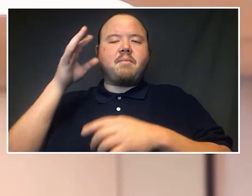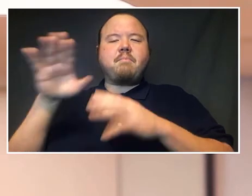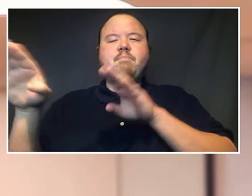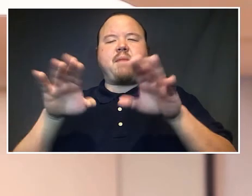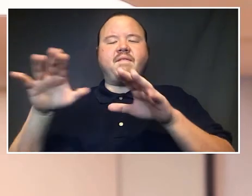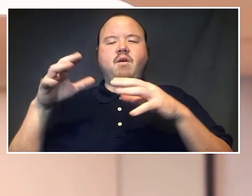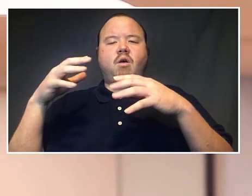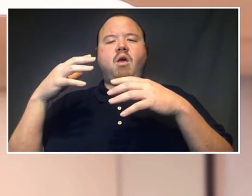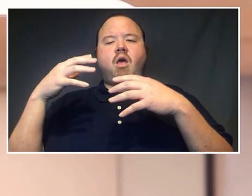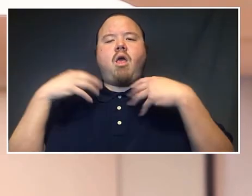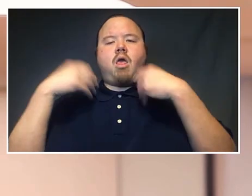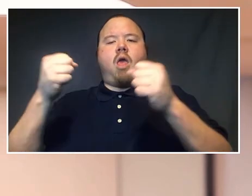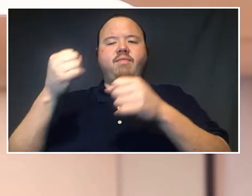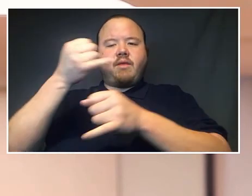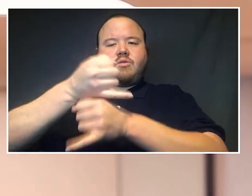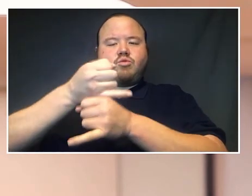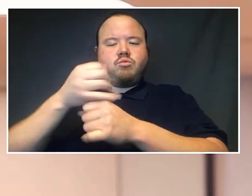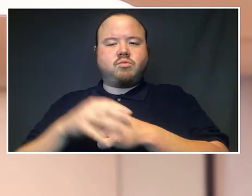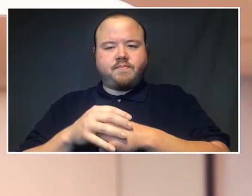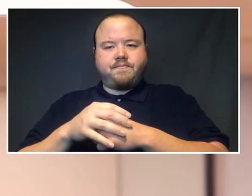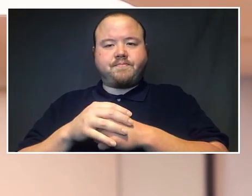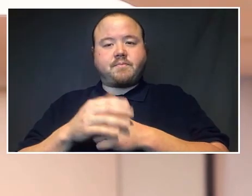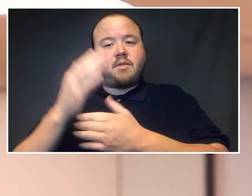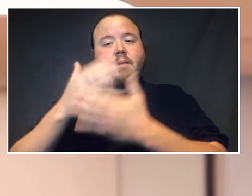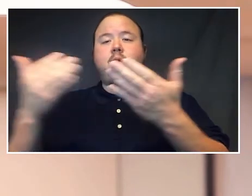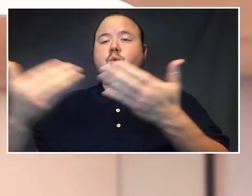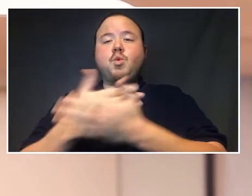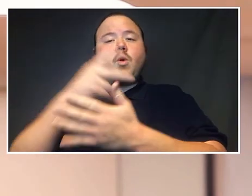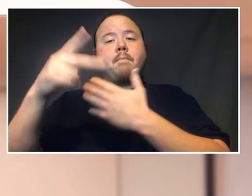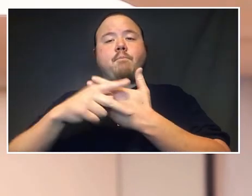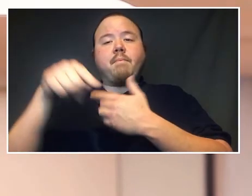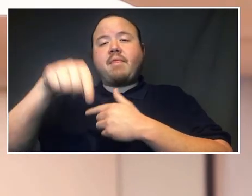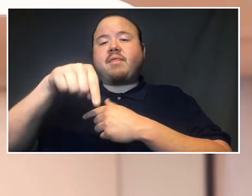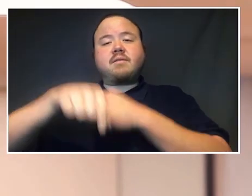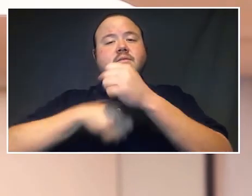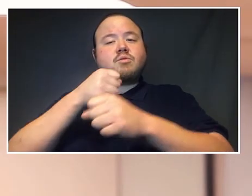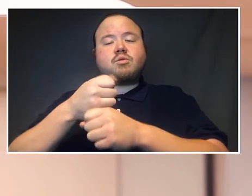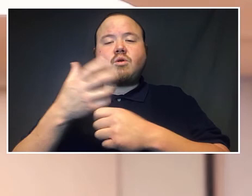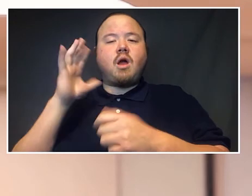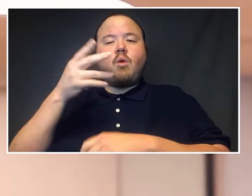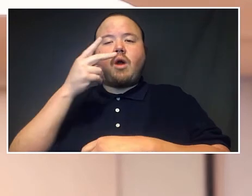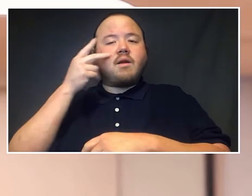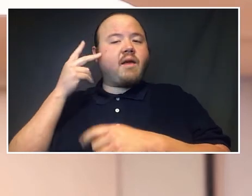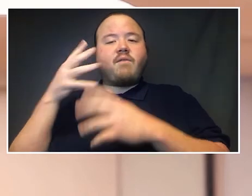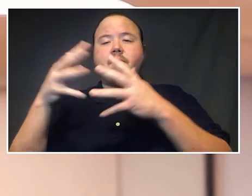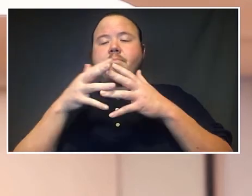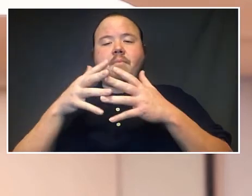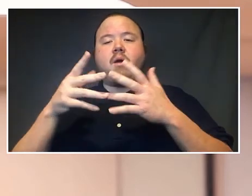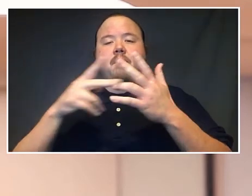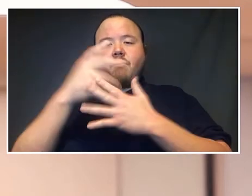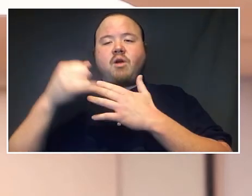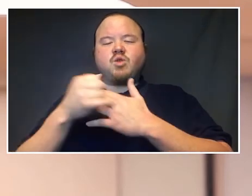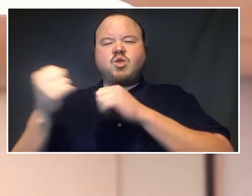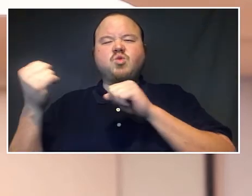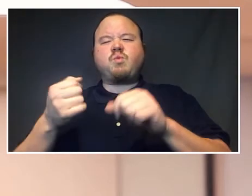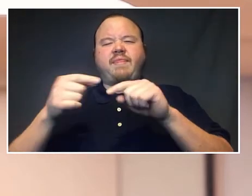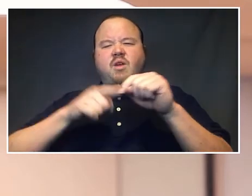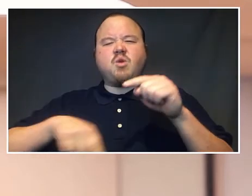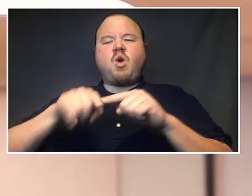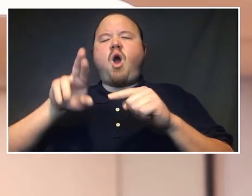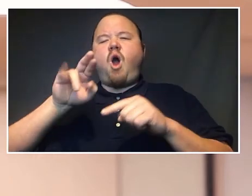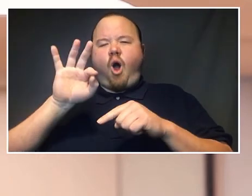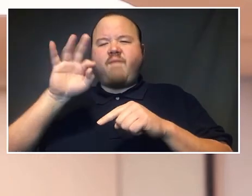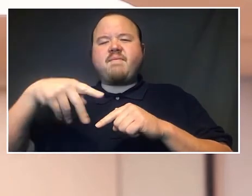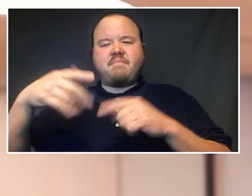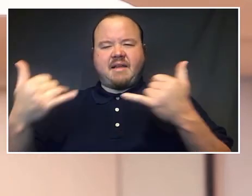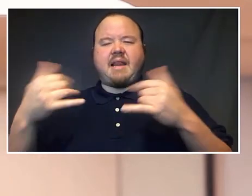Institute. Some new programs that will be coming this year include our Native American project, the Strengthening Circle. That RFP is currently